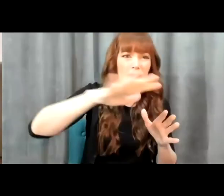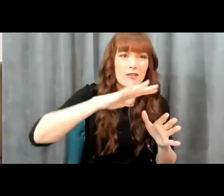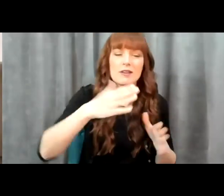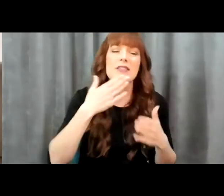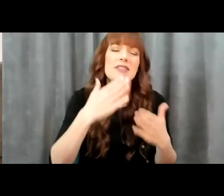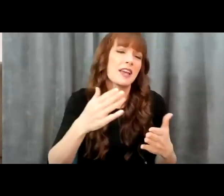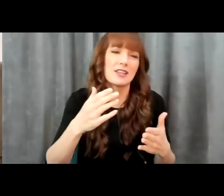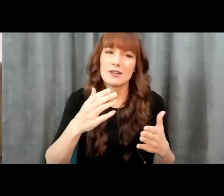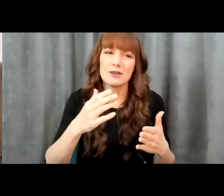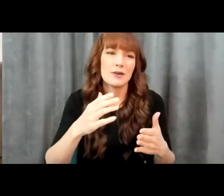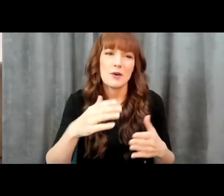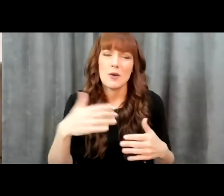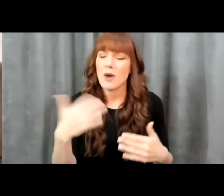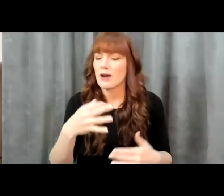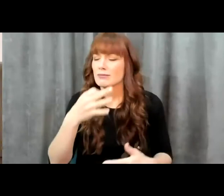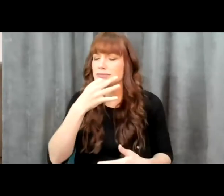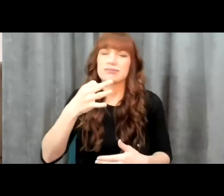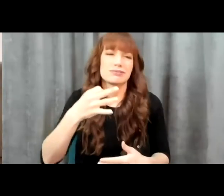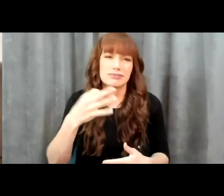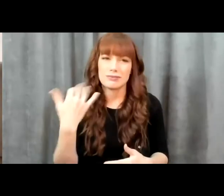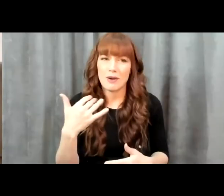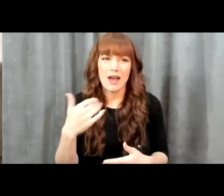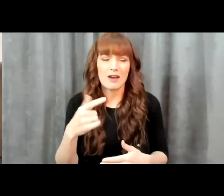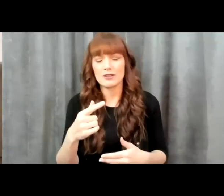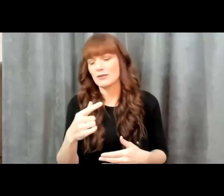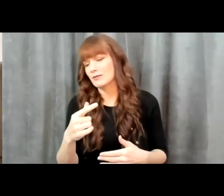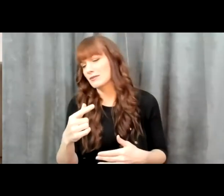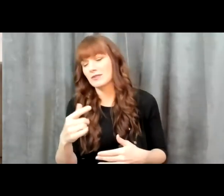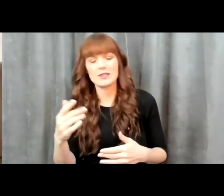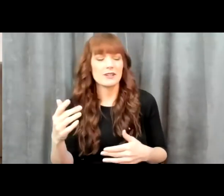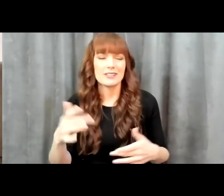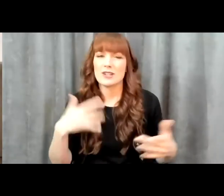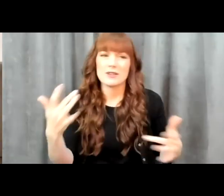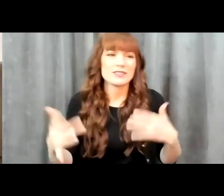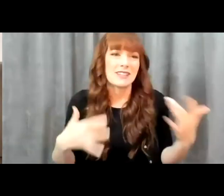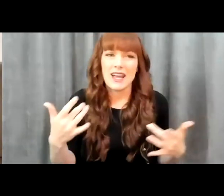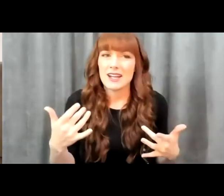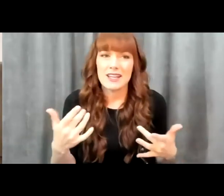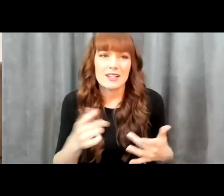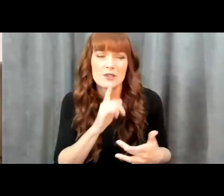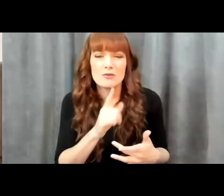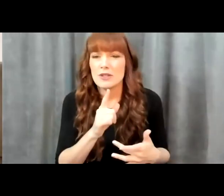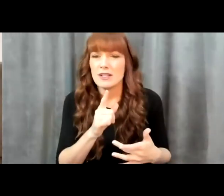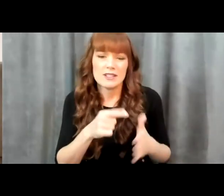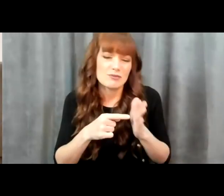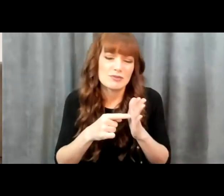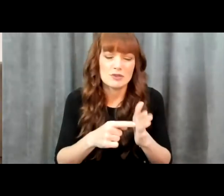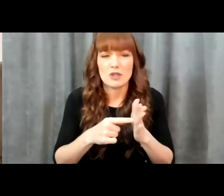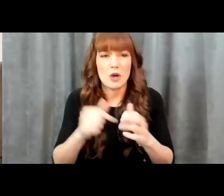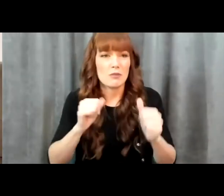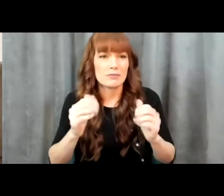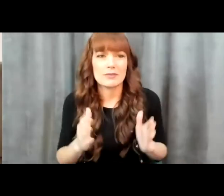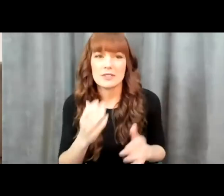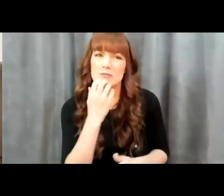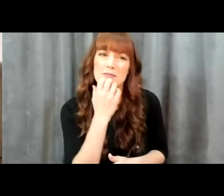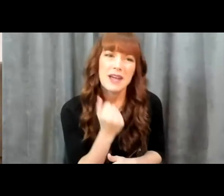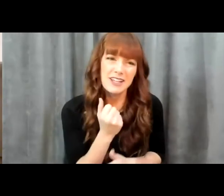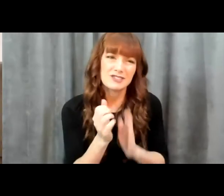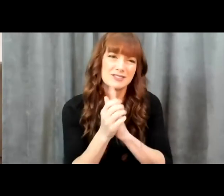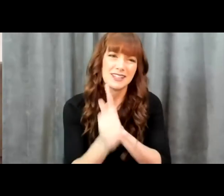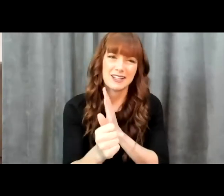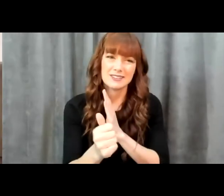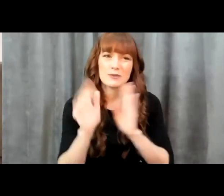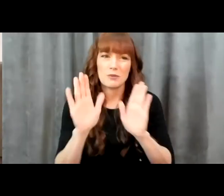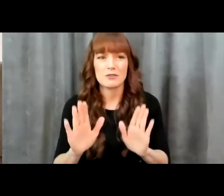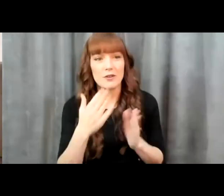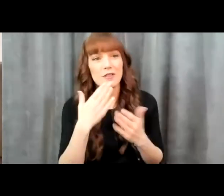all brilliant. You brought so much life to this and you embody the characters and your passion and your talent is just, it's wonderful.